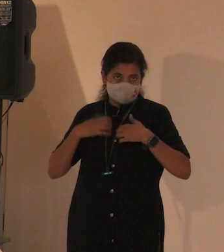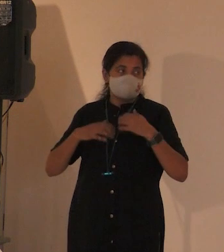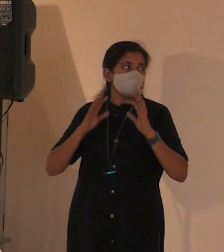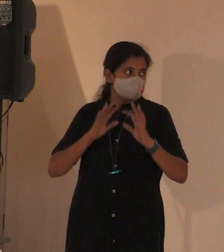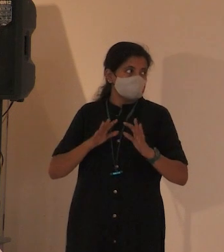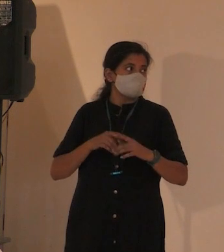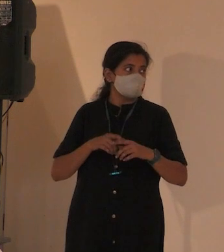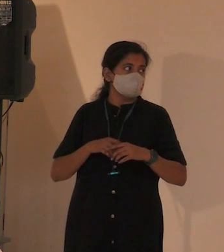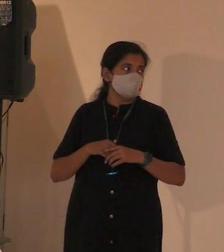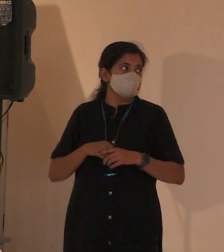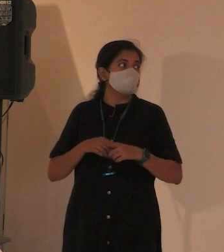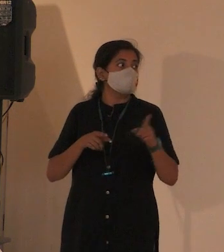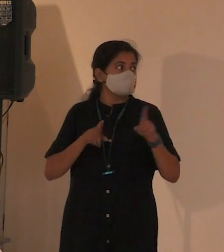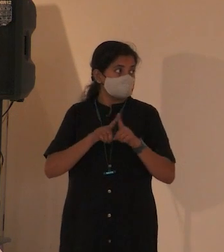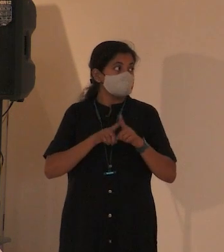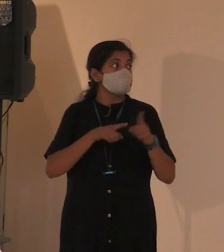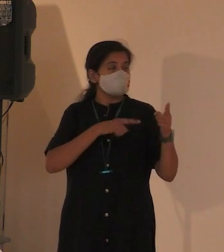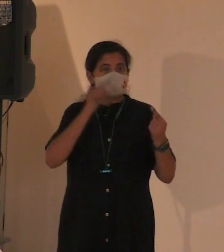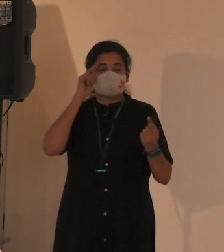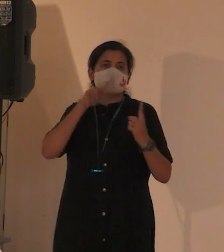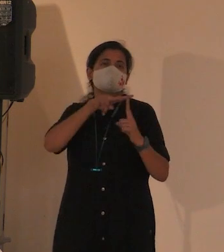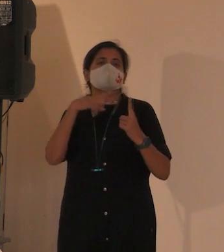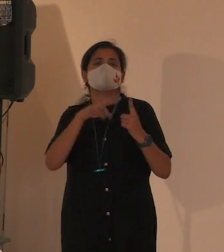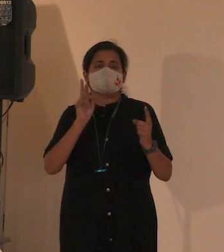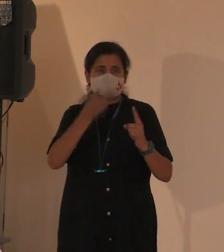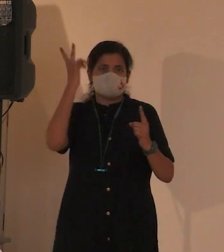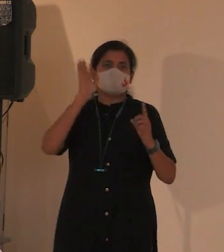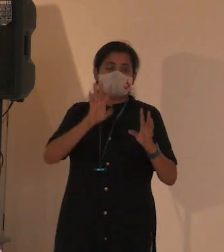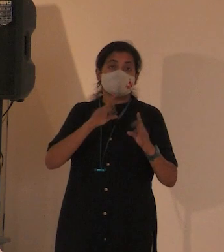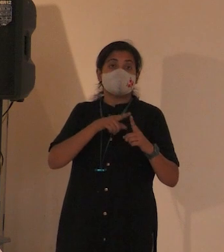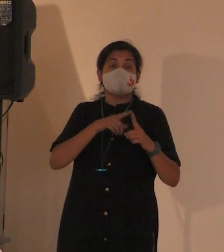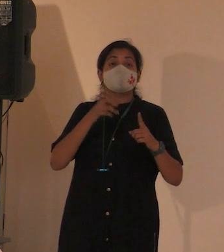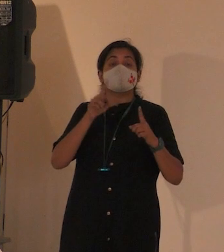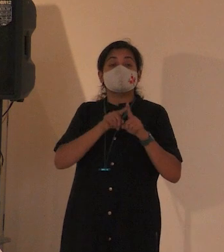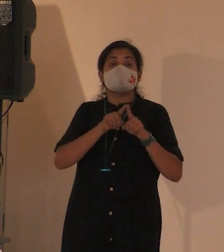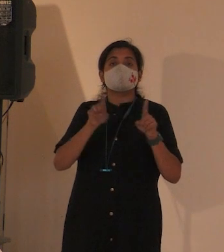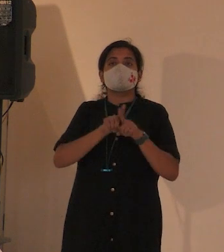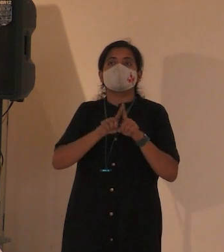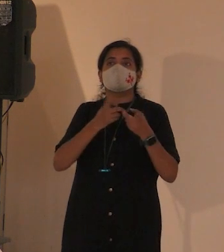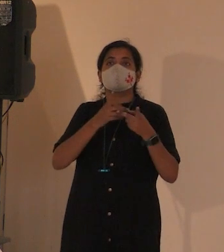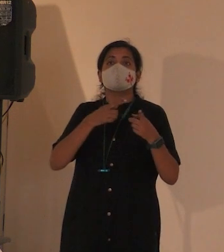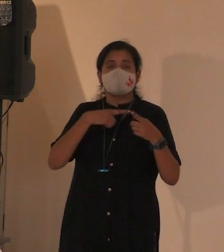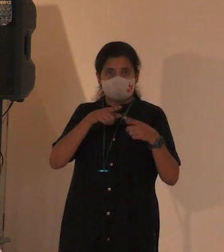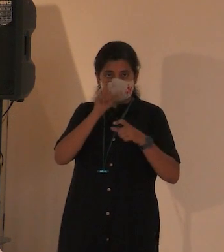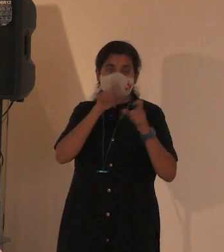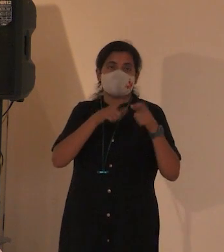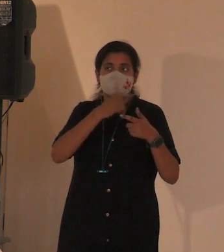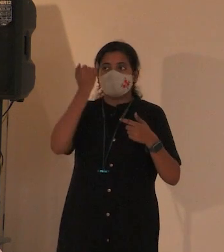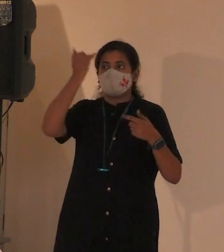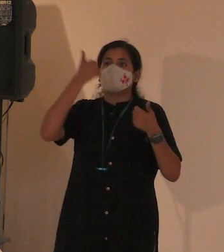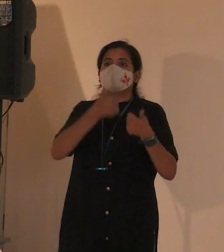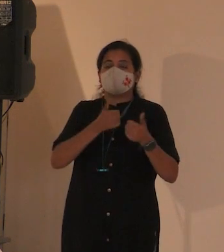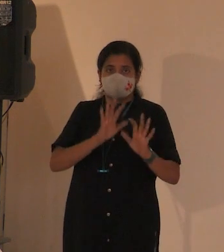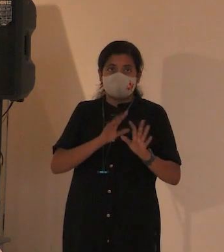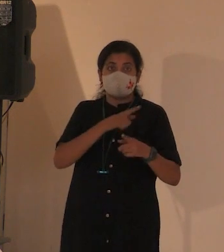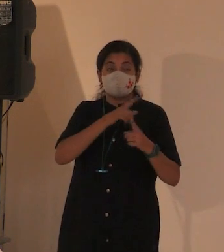course, it's from a very Eurocentric perspective, but it's also a recreation of the Renaissance painting that was done.